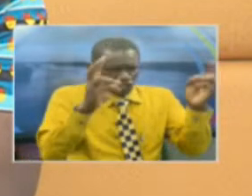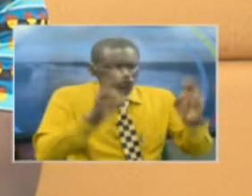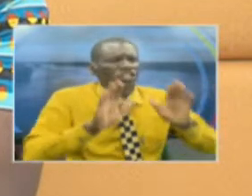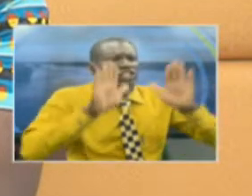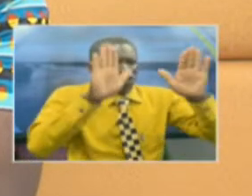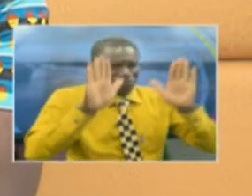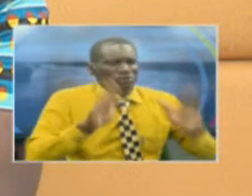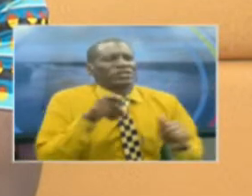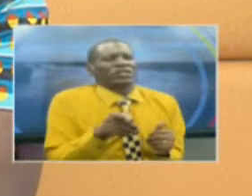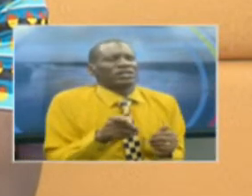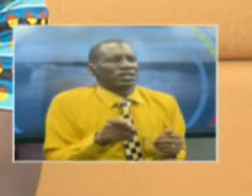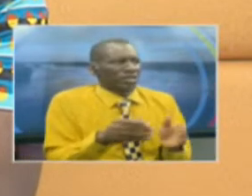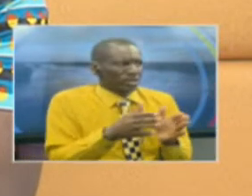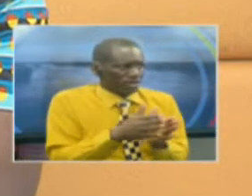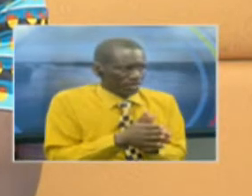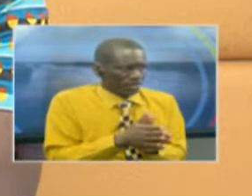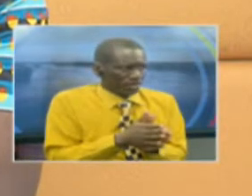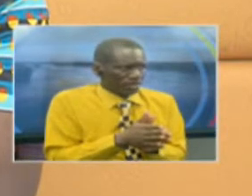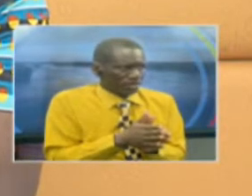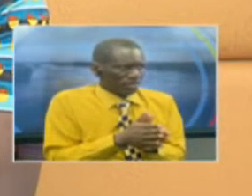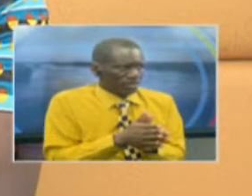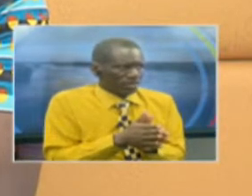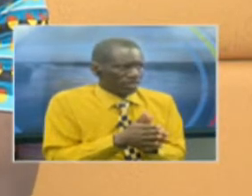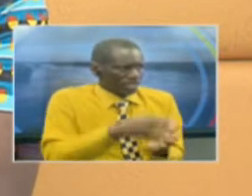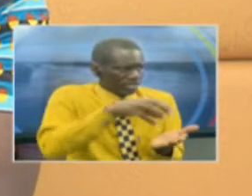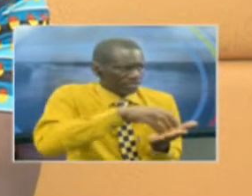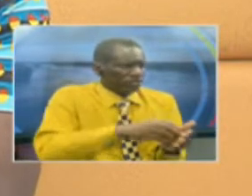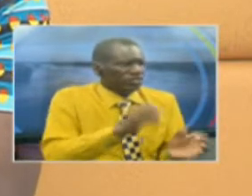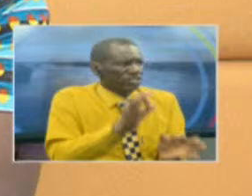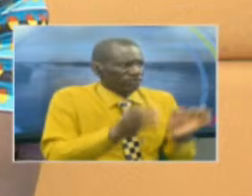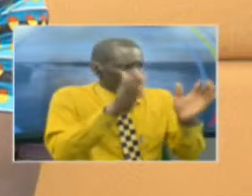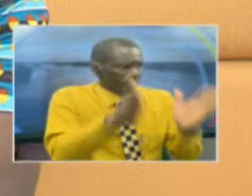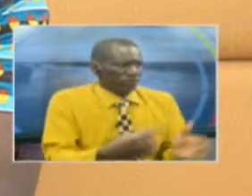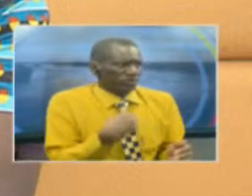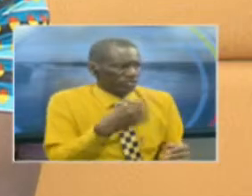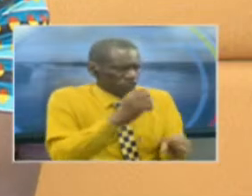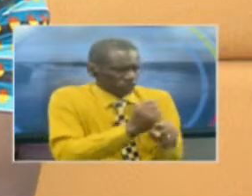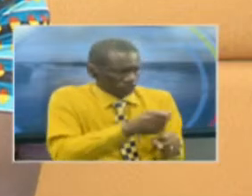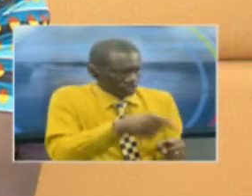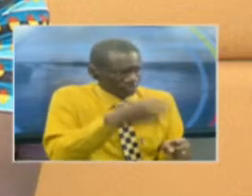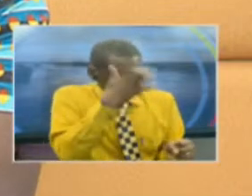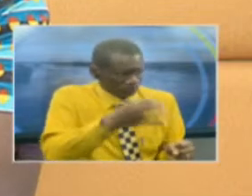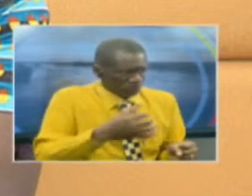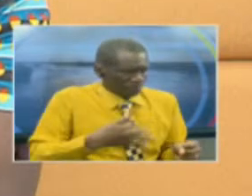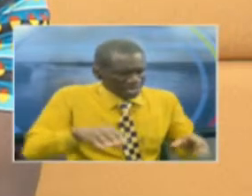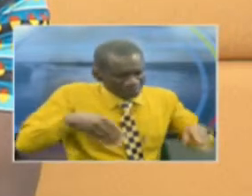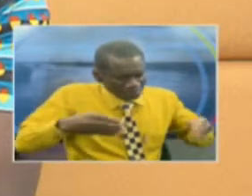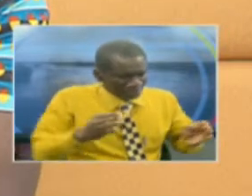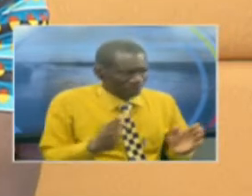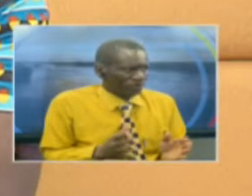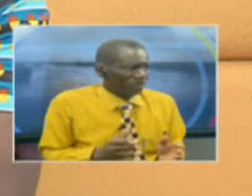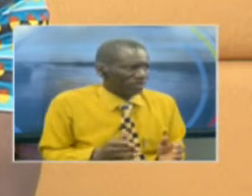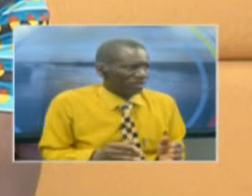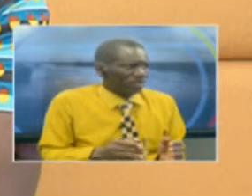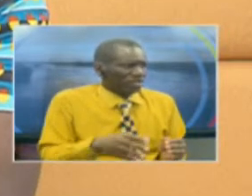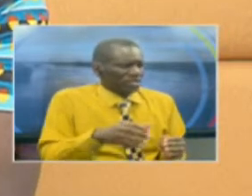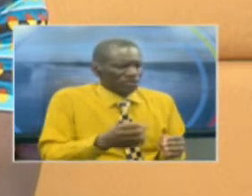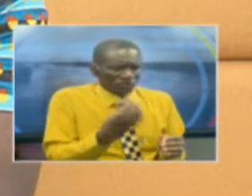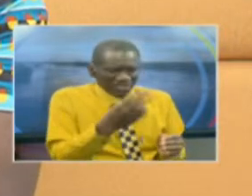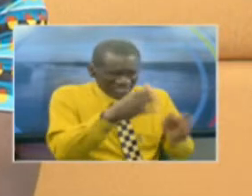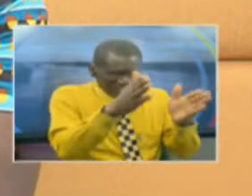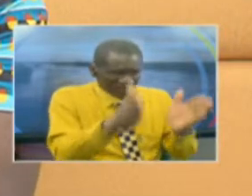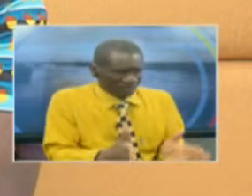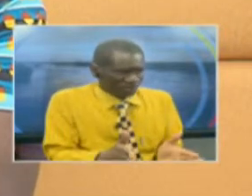key. And in the case where someone says, you're doing this because I am disabled, it means this person